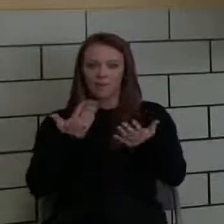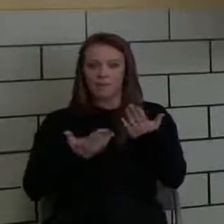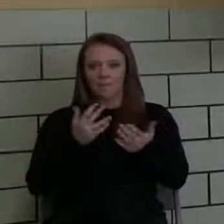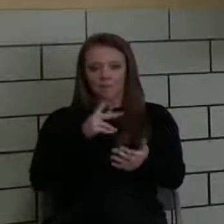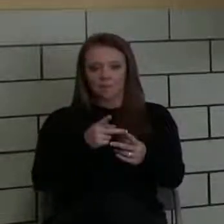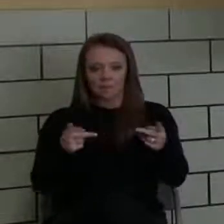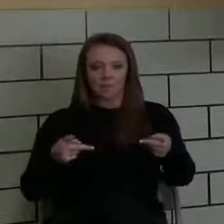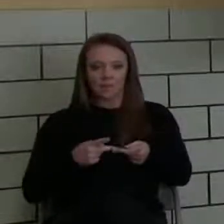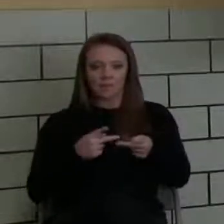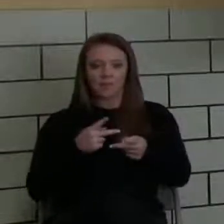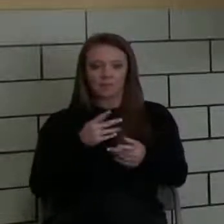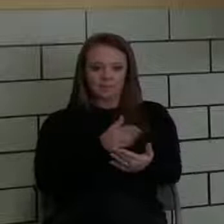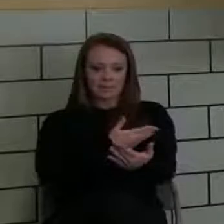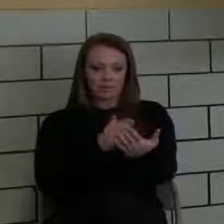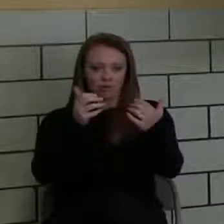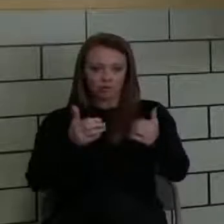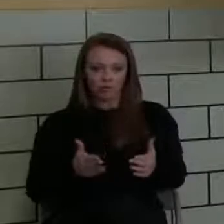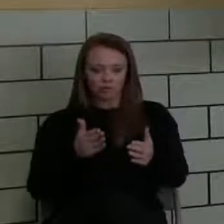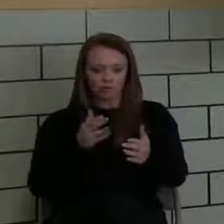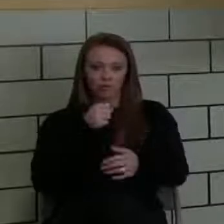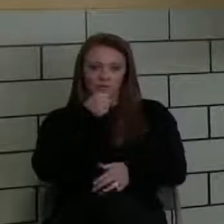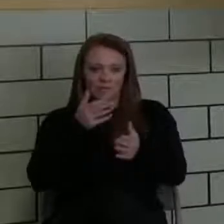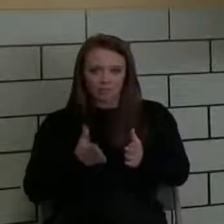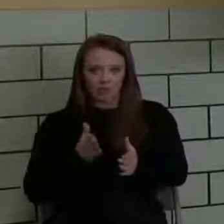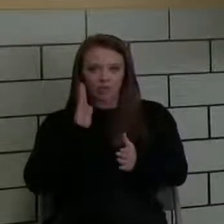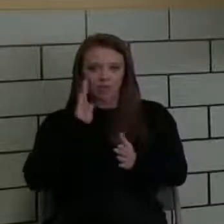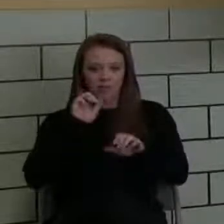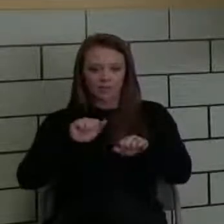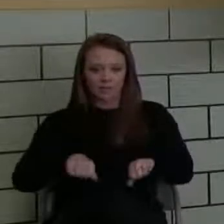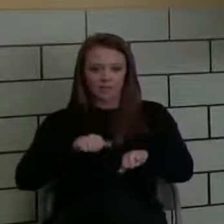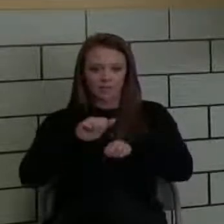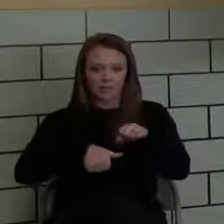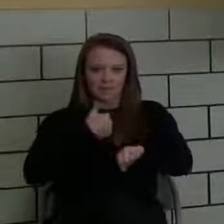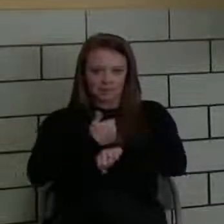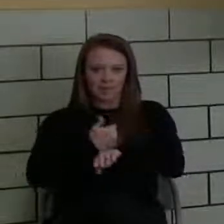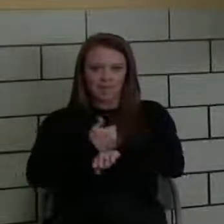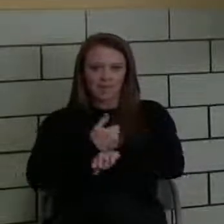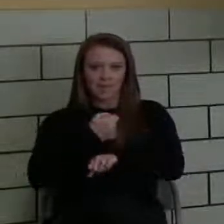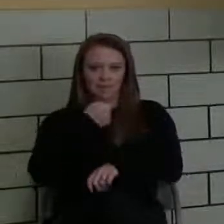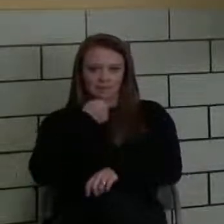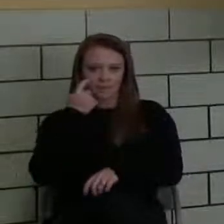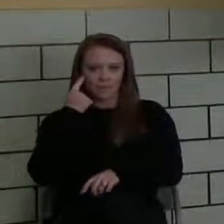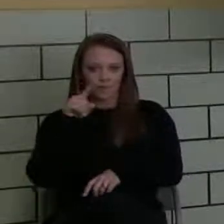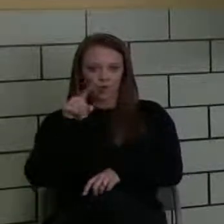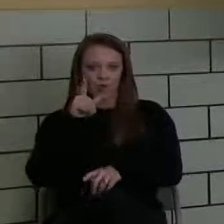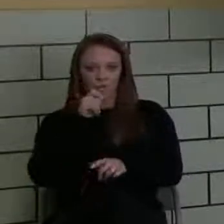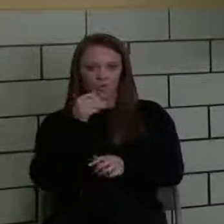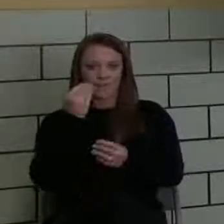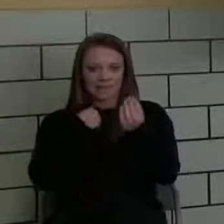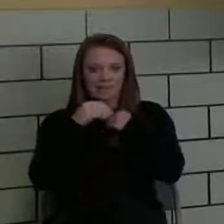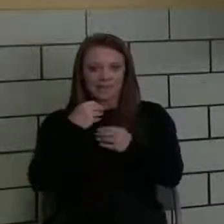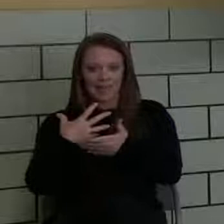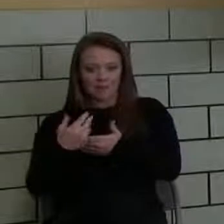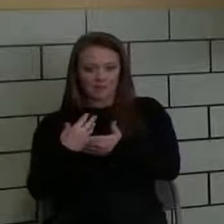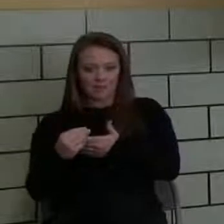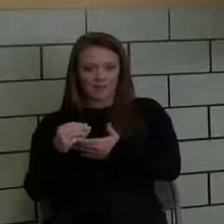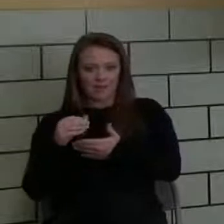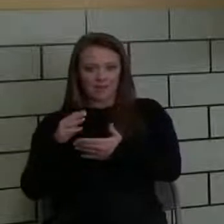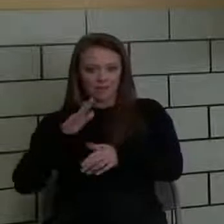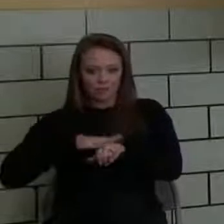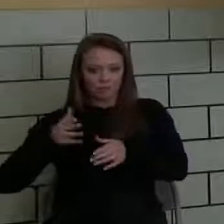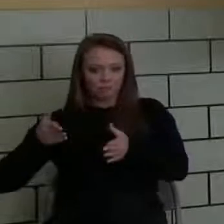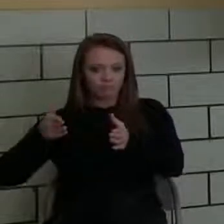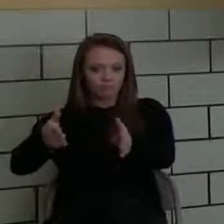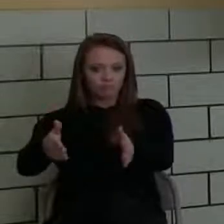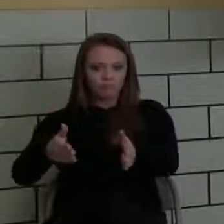and play on a Friday night to the crowd that's sitting and dining. So all of that extra space becomes almost park-like in this